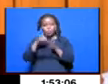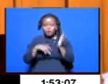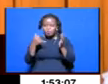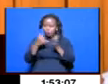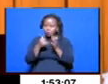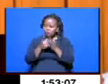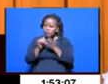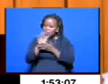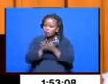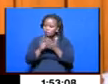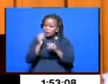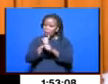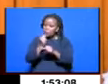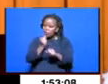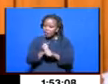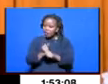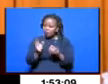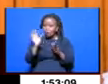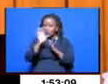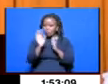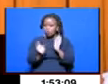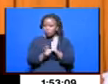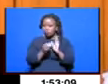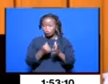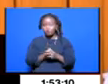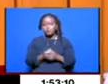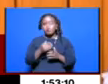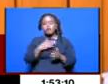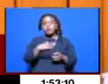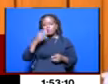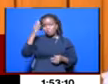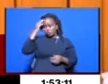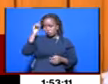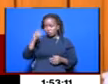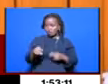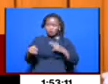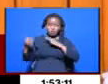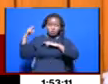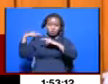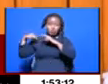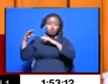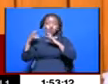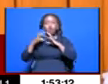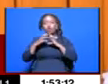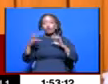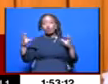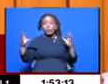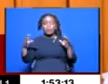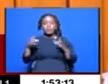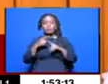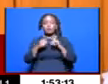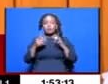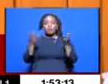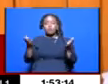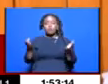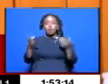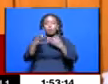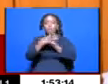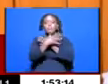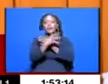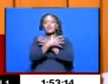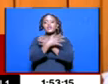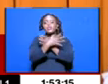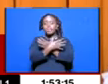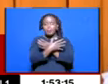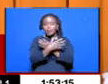of a constitution. I trace that history globally from the Federal Republic of Germany to